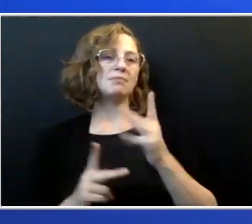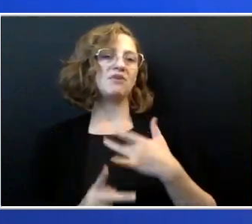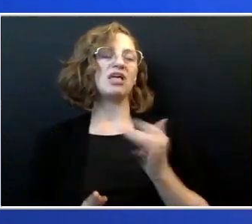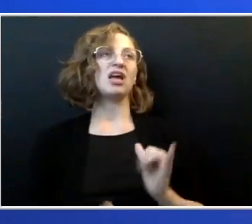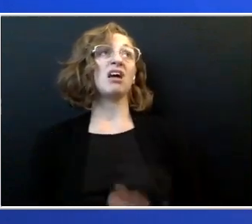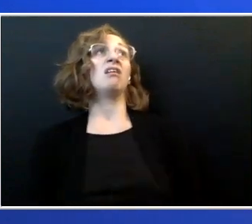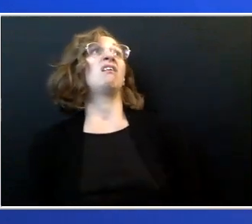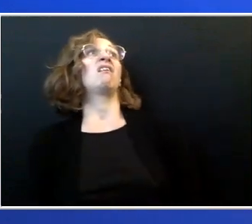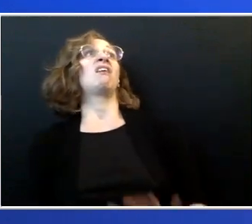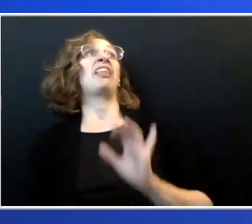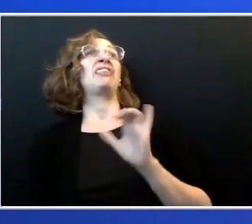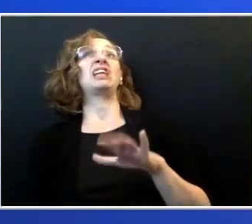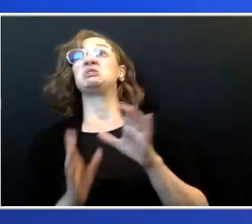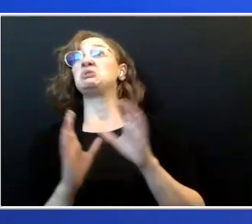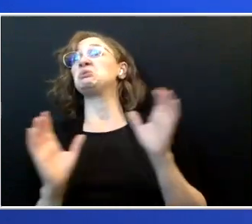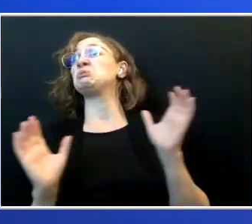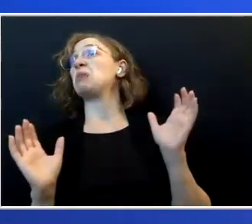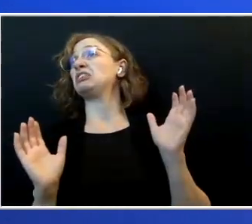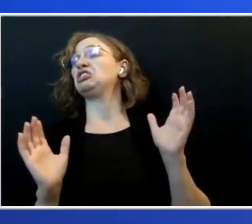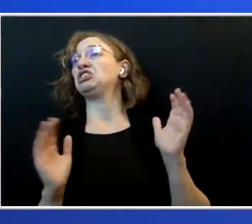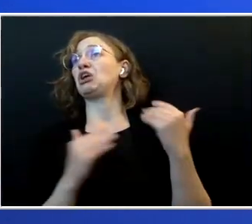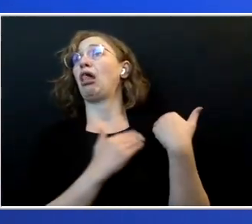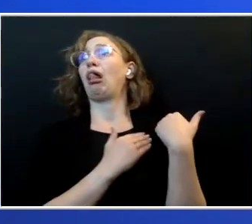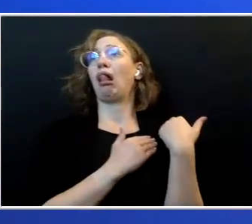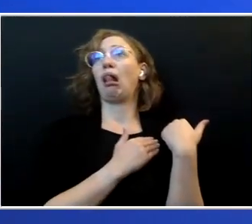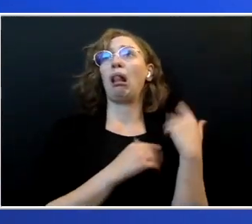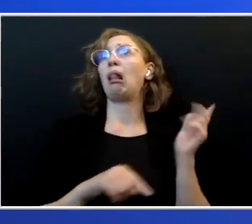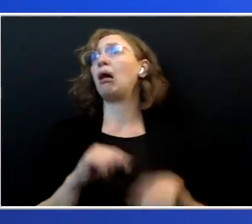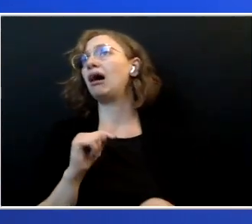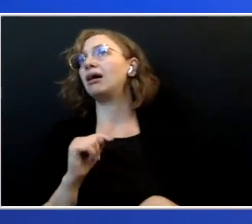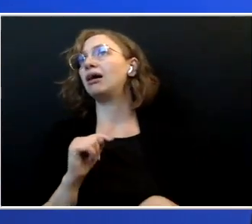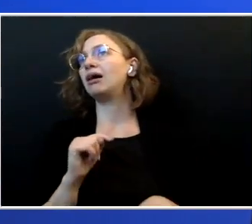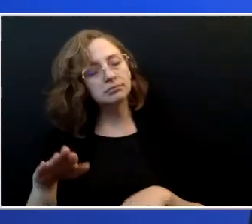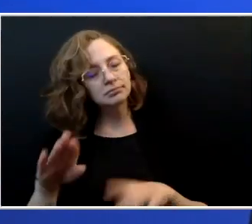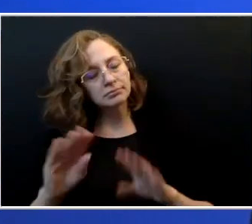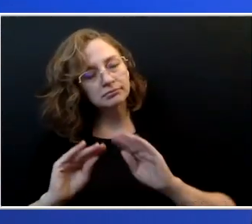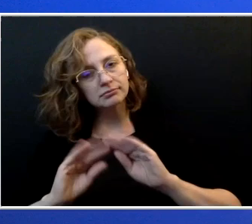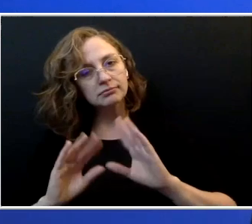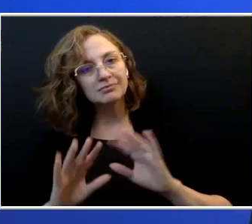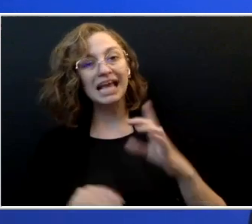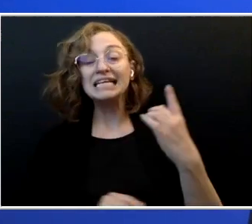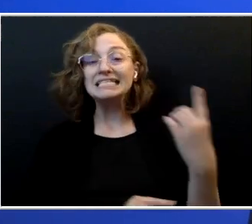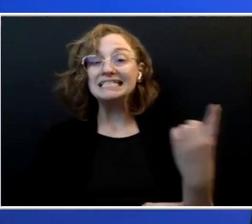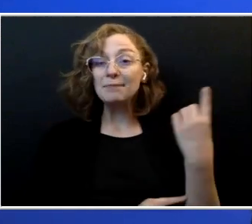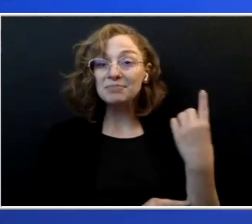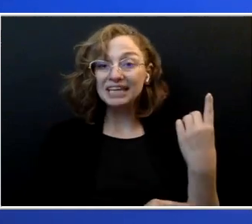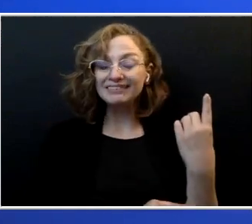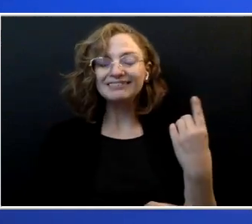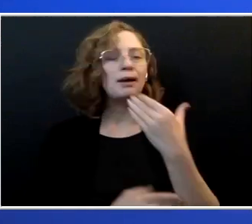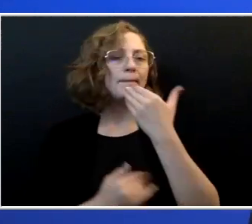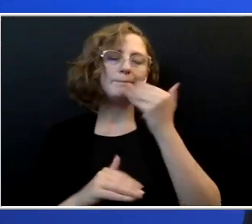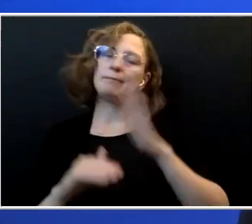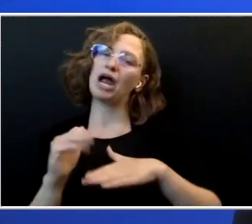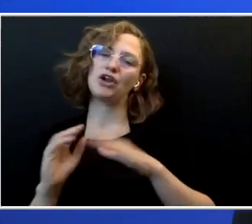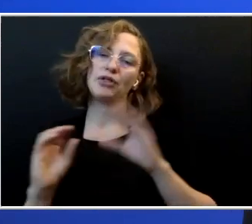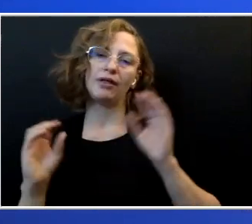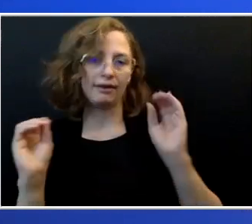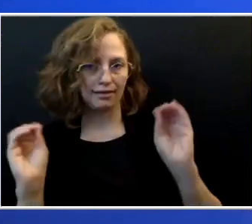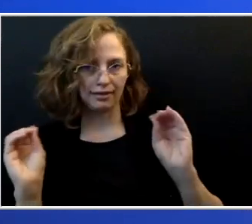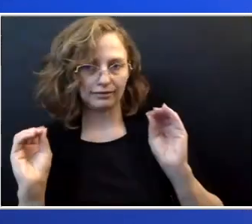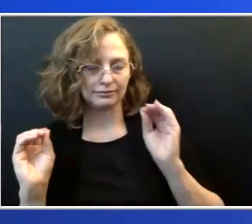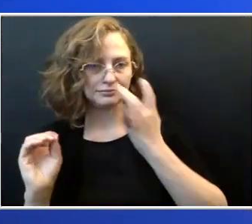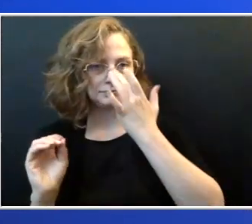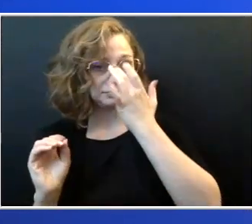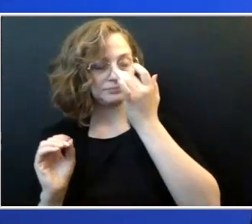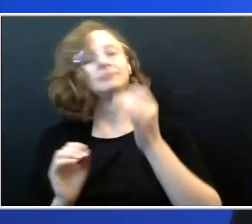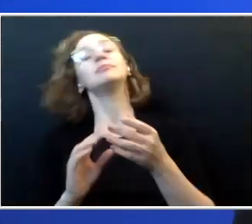be clear and say that something is always better than nothing. And I like to use the term muscle health when I talk to folks, not specifically what's happening with